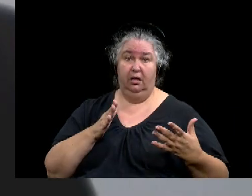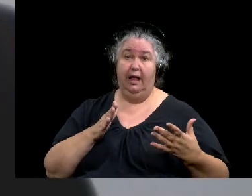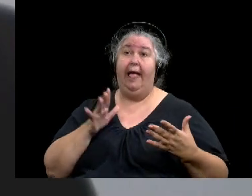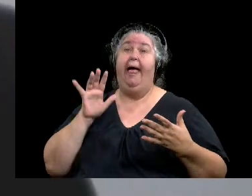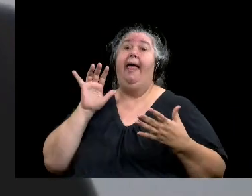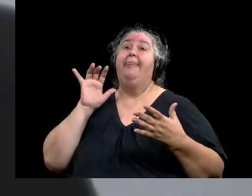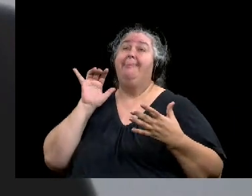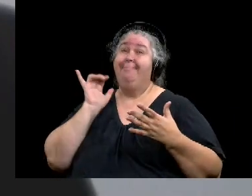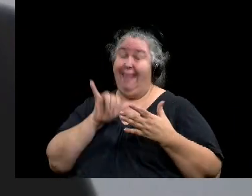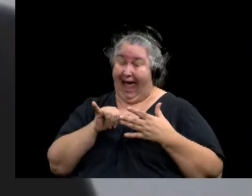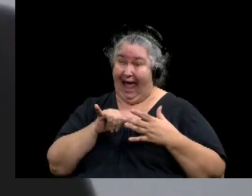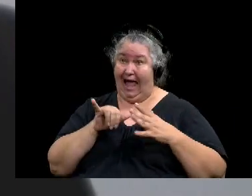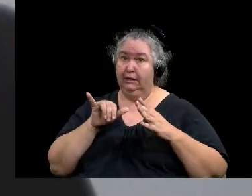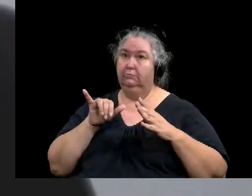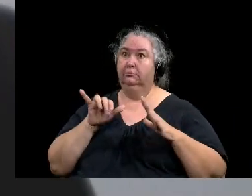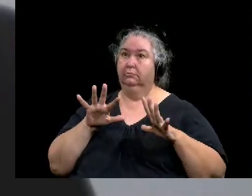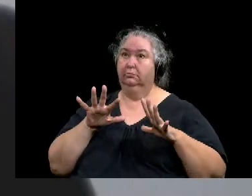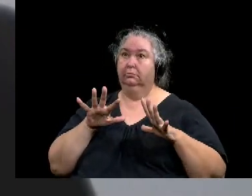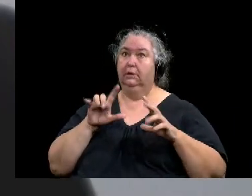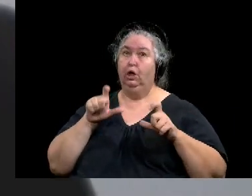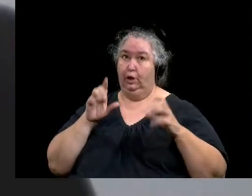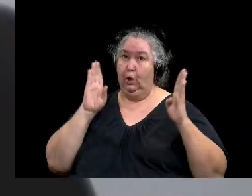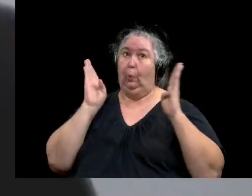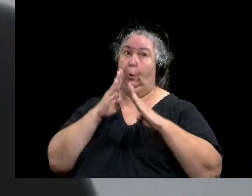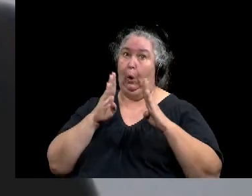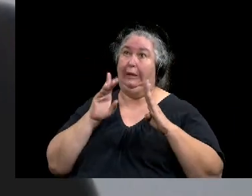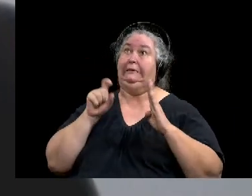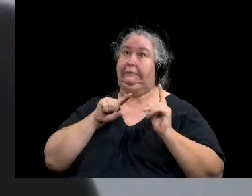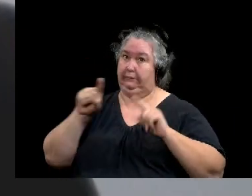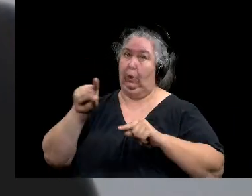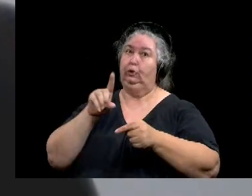when we need to be really worried about you. And that's when you need to get checked out